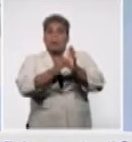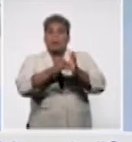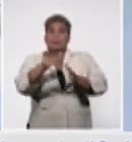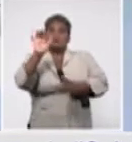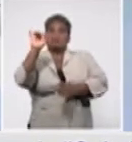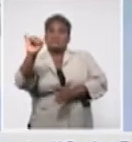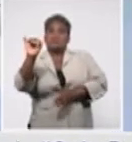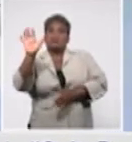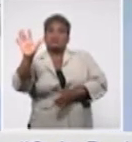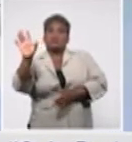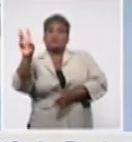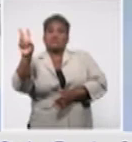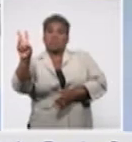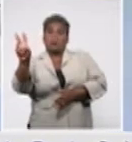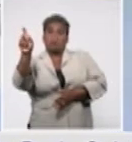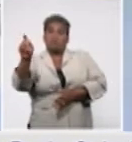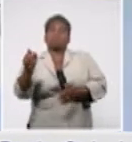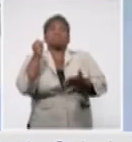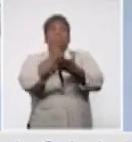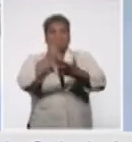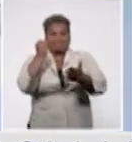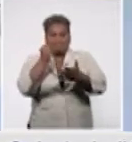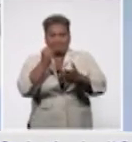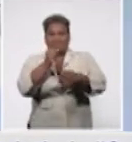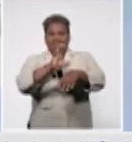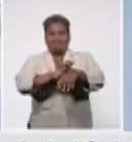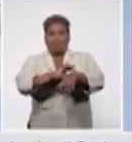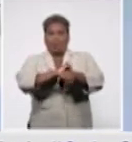13,396,652 infections, which accounts for